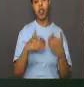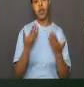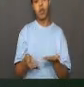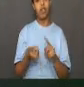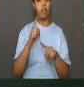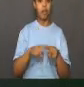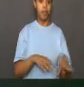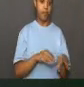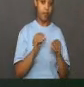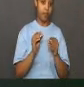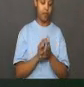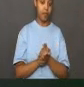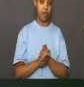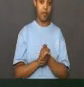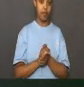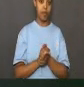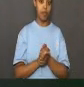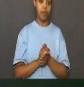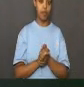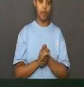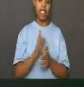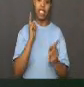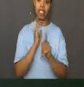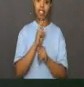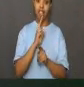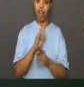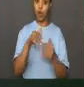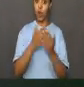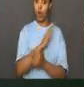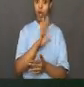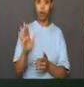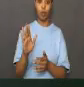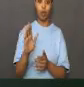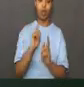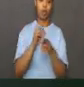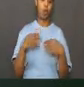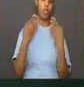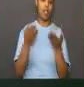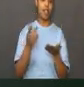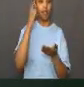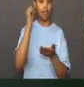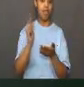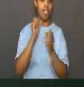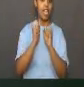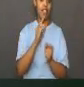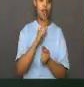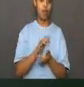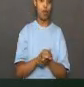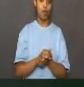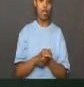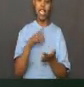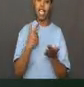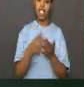Welcome back, students. I am sure everyone was able to recall 2 of